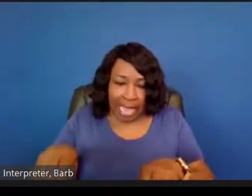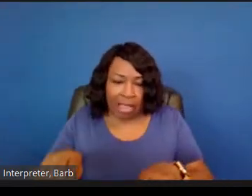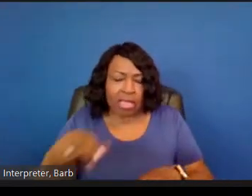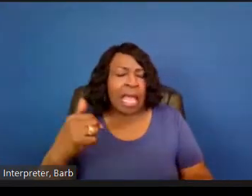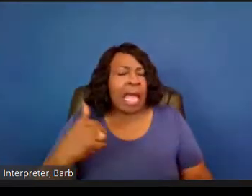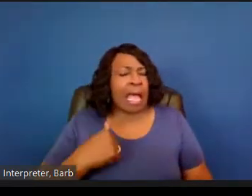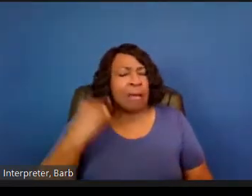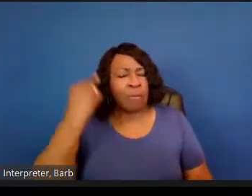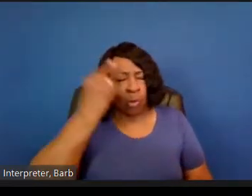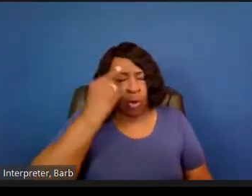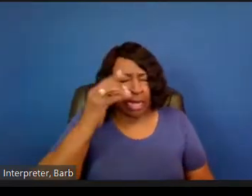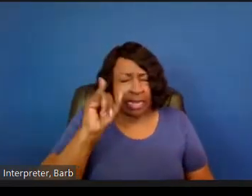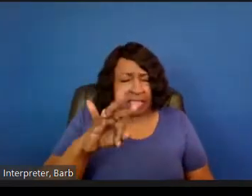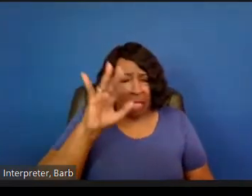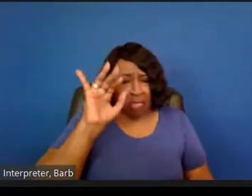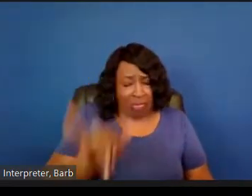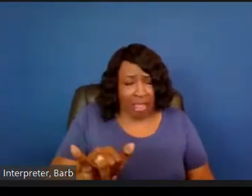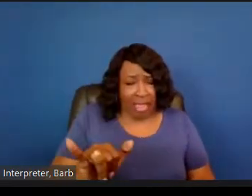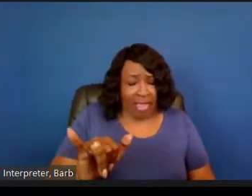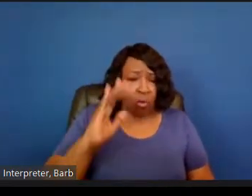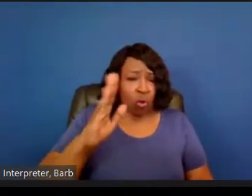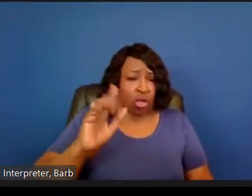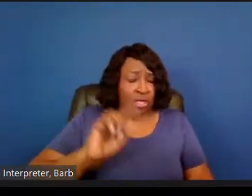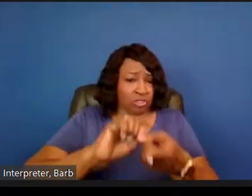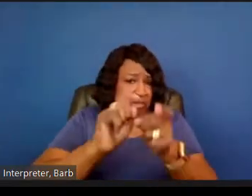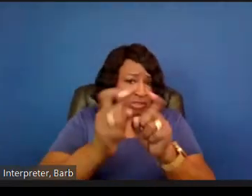if that configuration will change any.